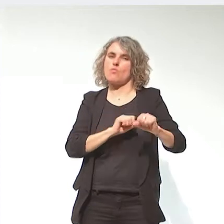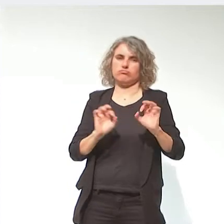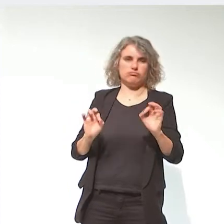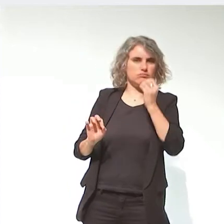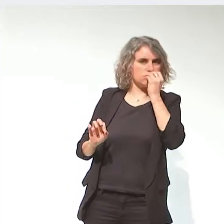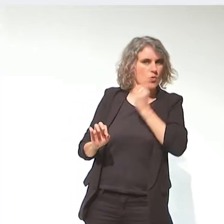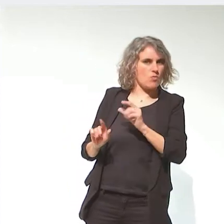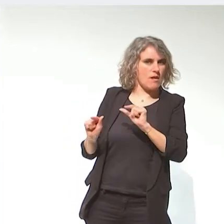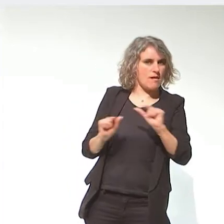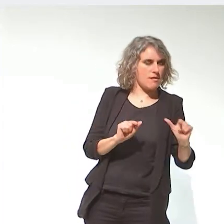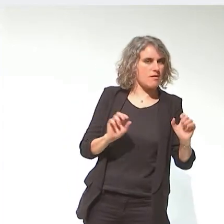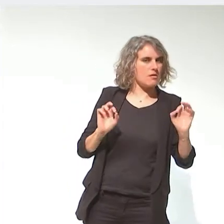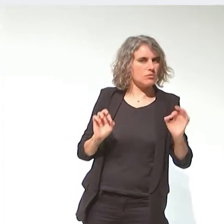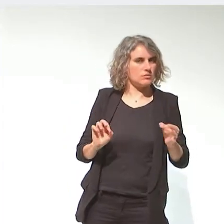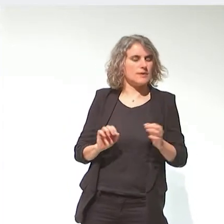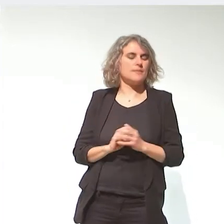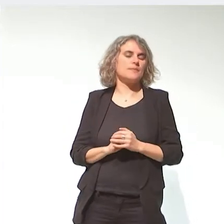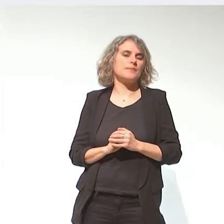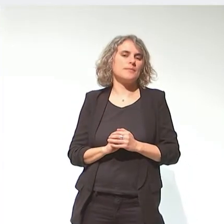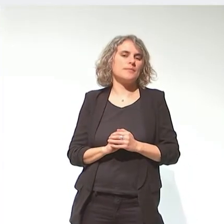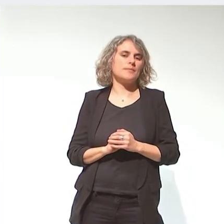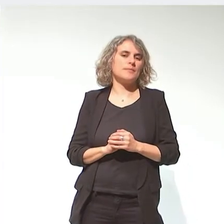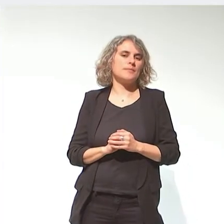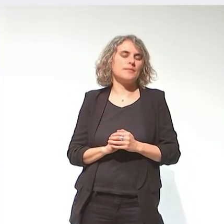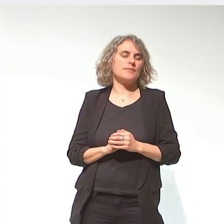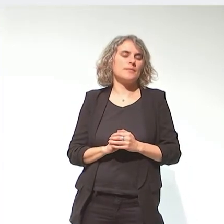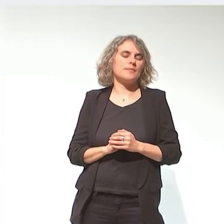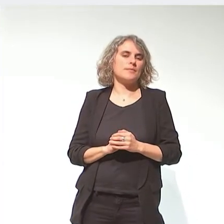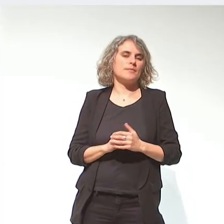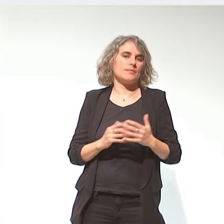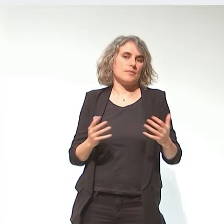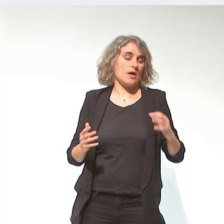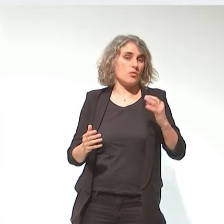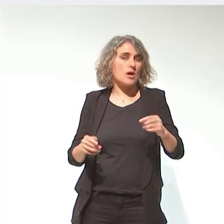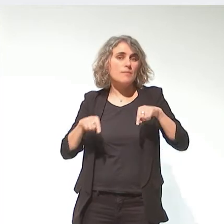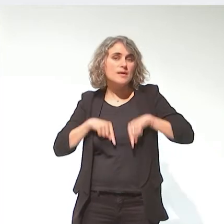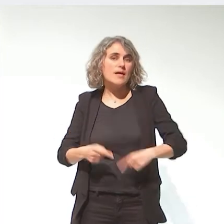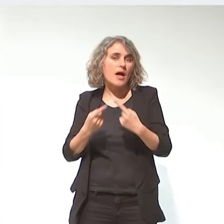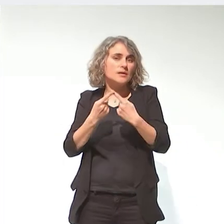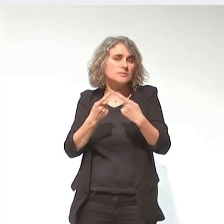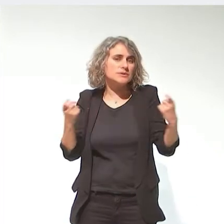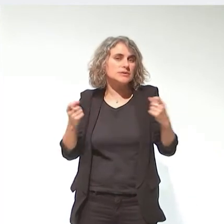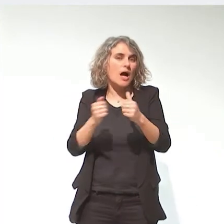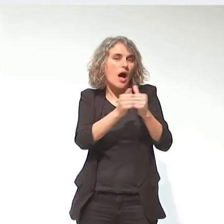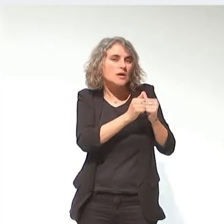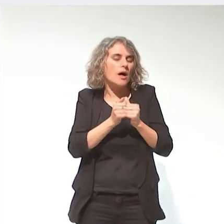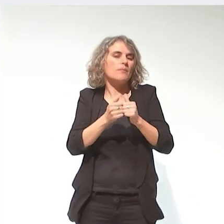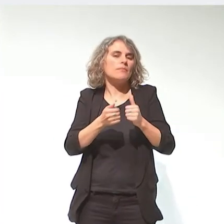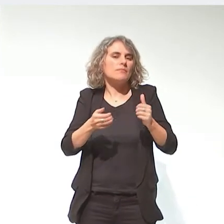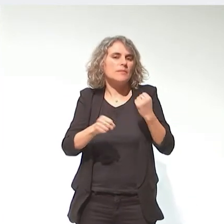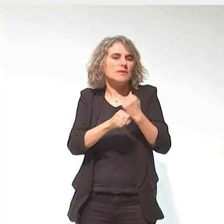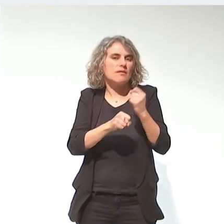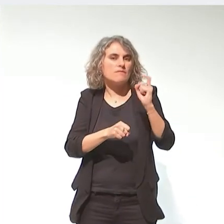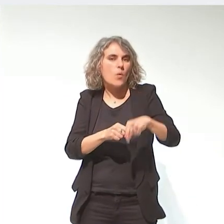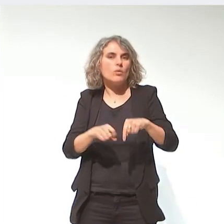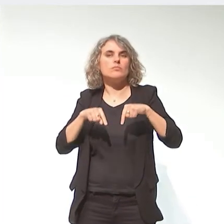course involved different ministries in this context. Of course, social security and labor ministry is the leader, and